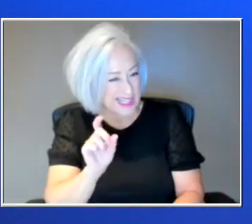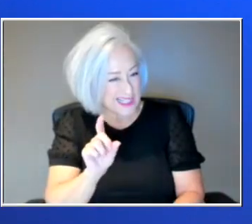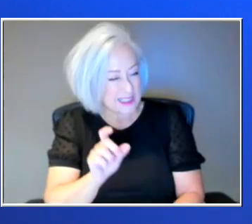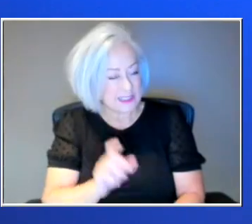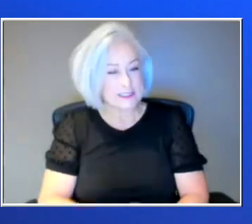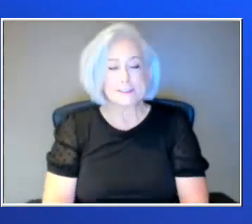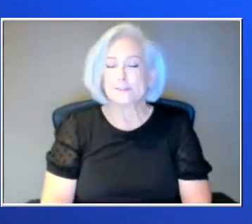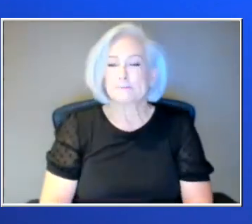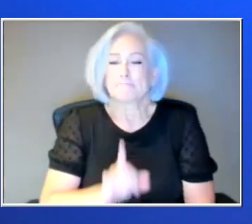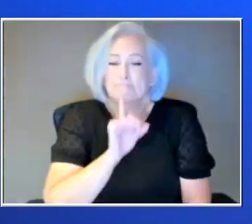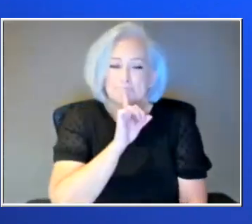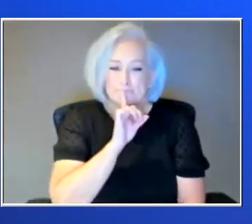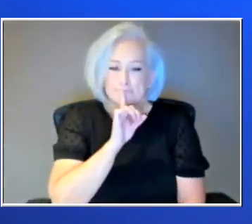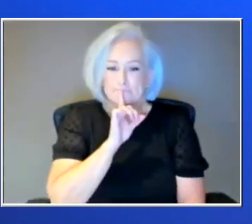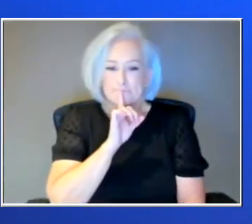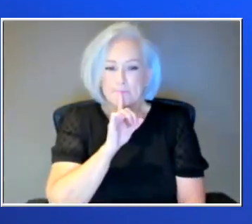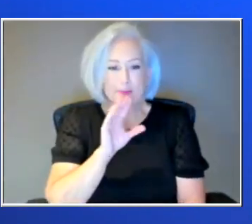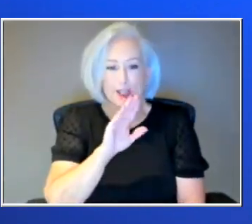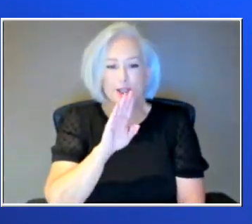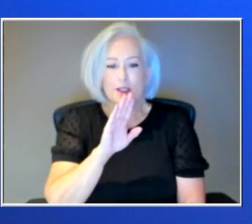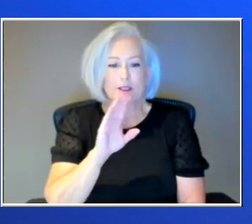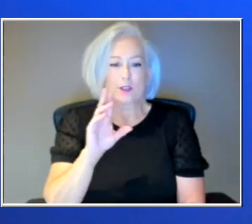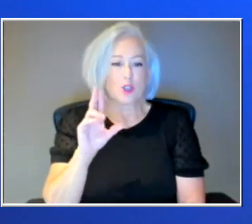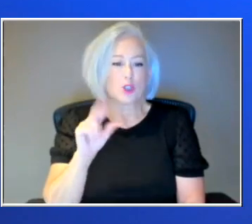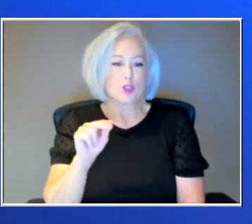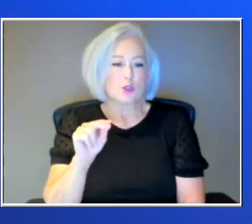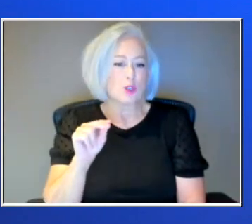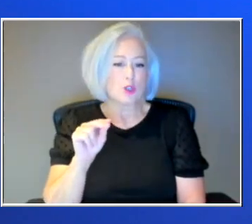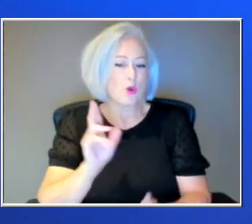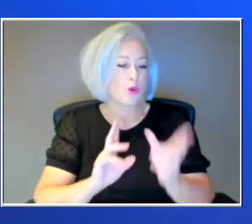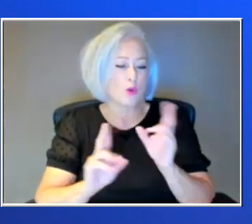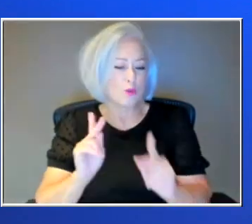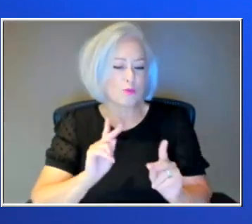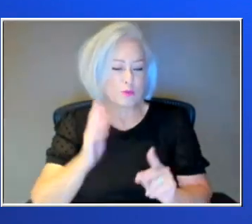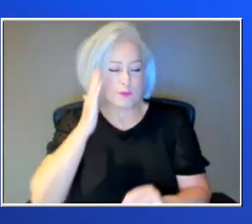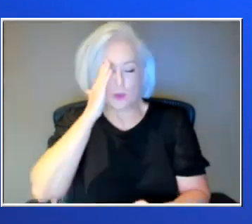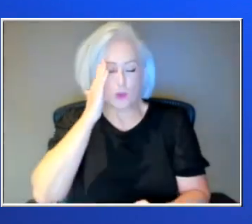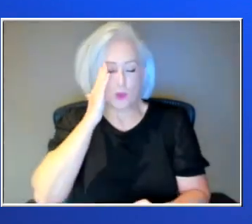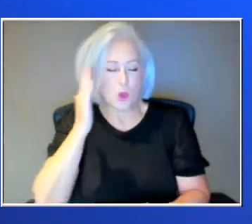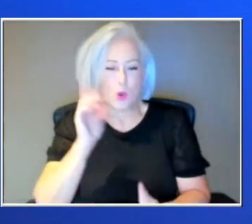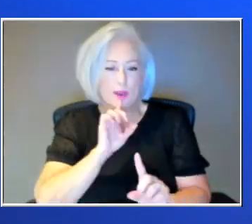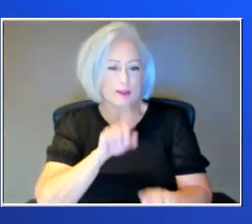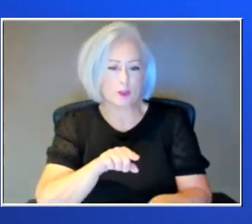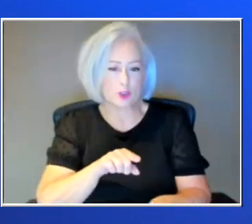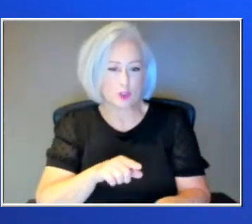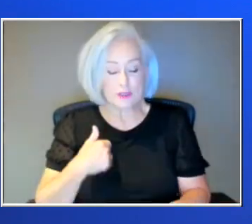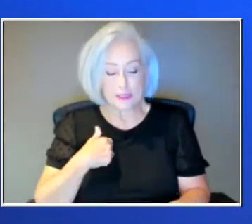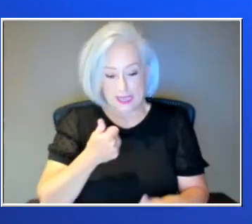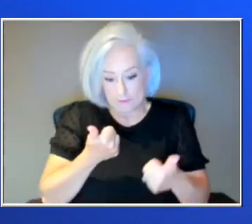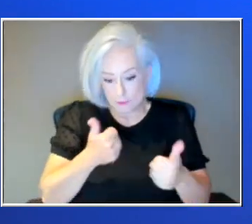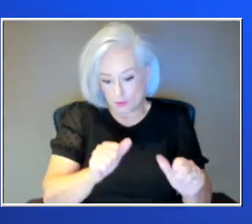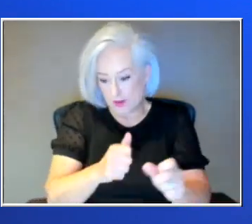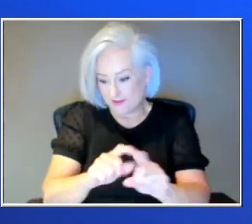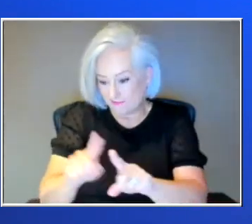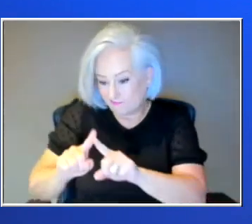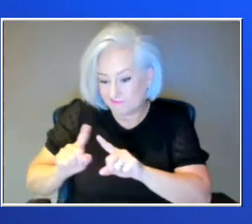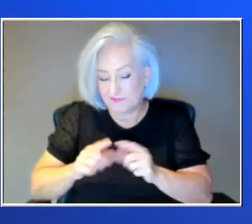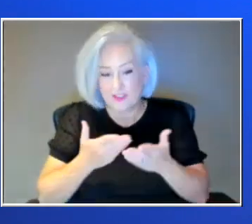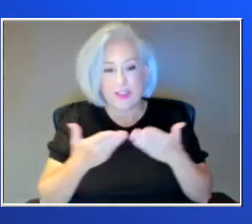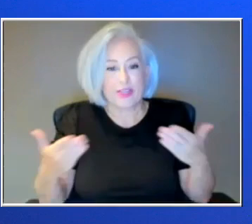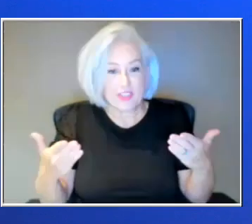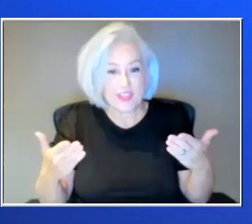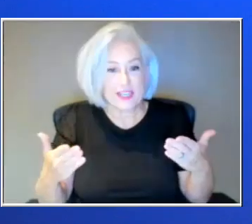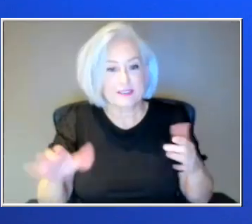No, I mean, nobody really knows the answer to that. I've tried several different things. I've been doing